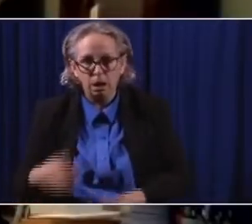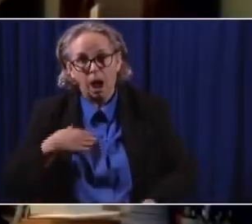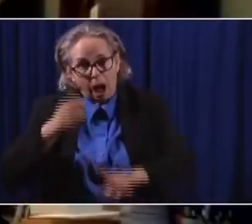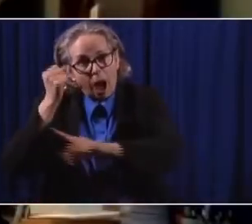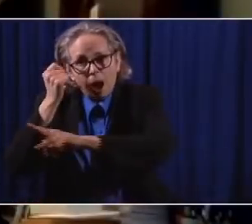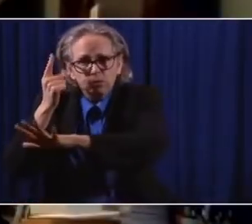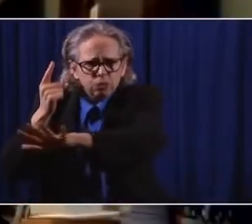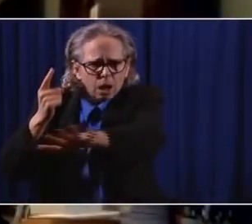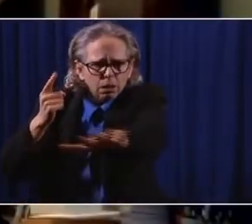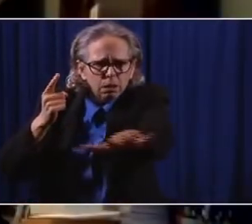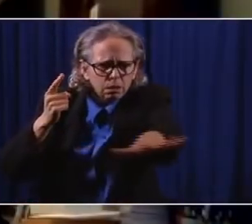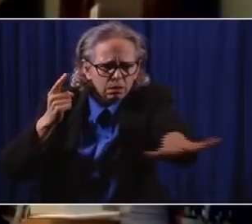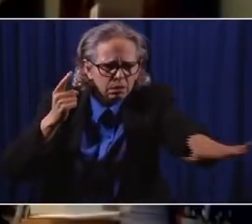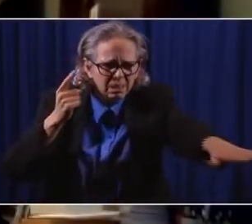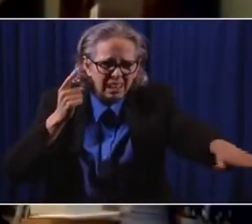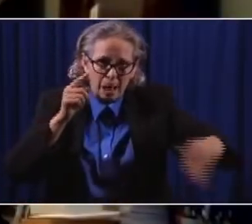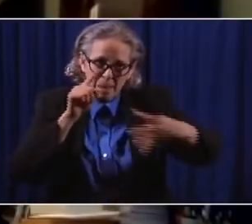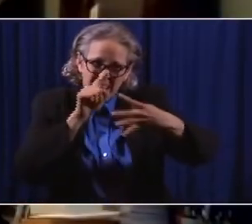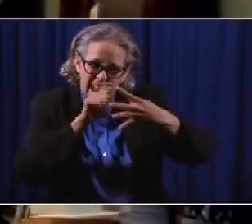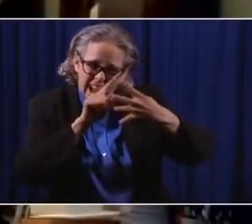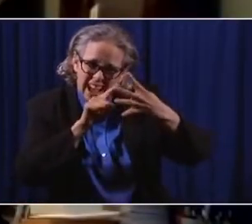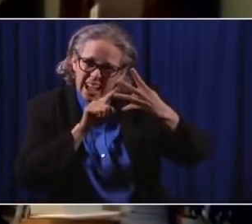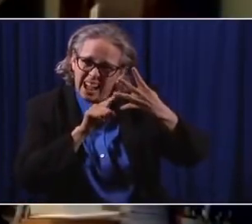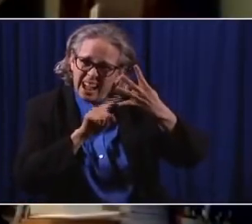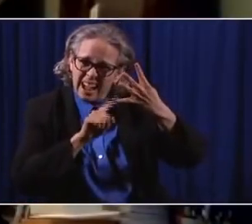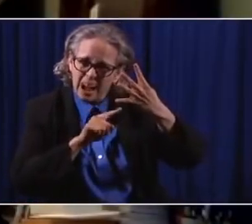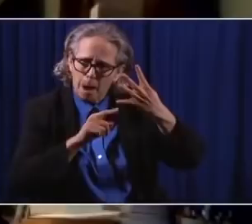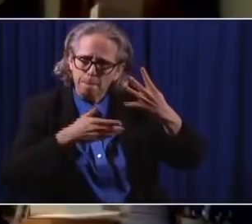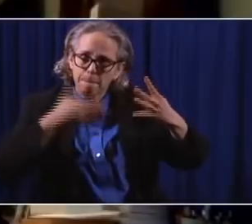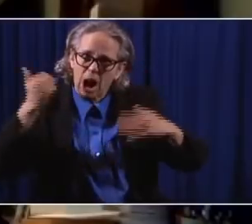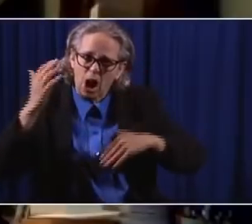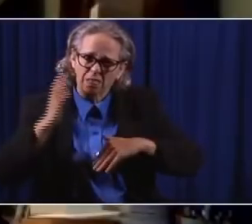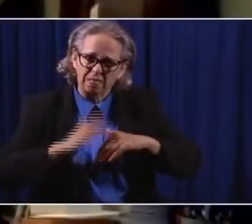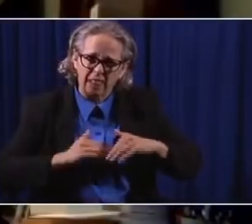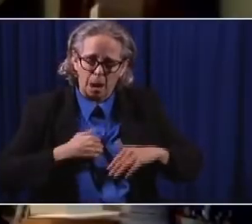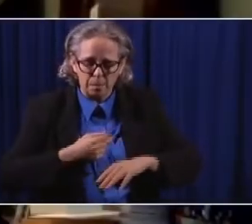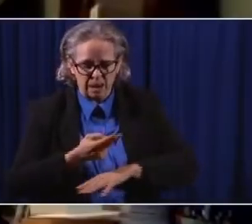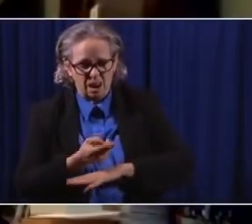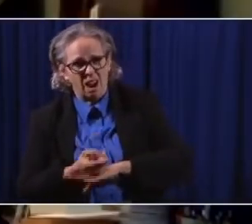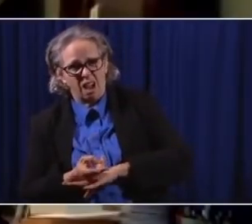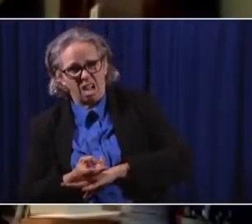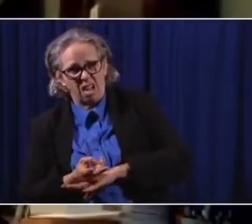those days in a heartbeat compared to getting this disease.